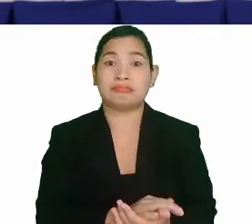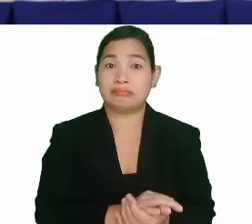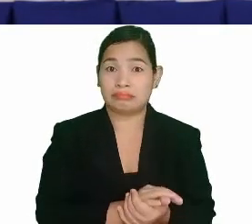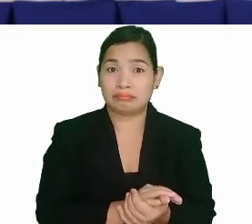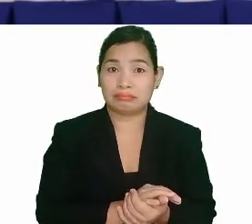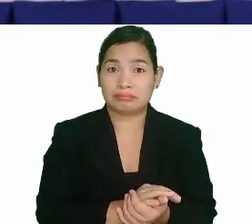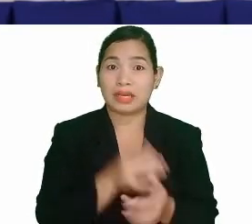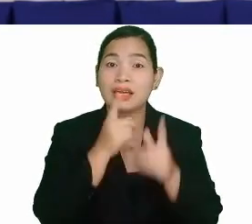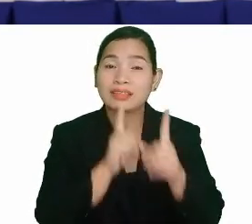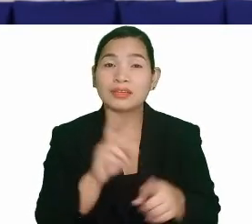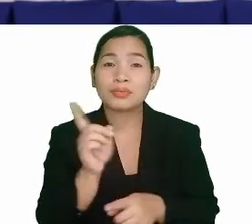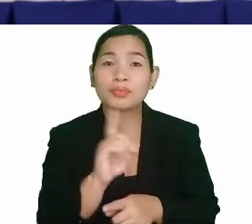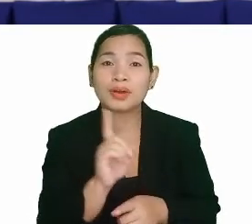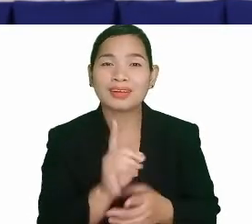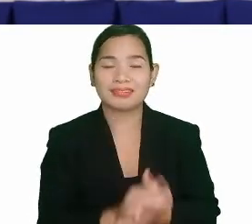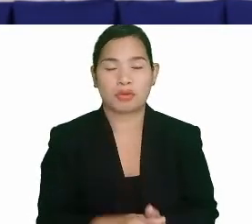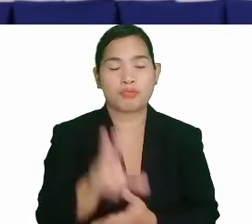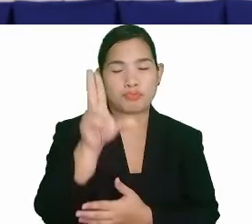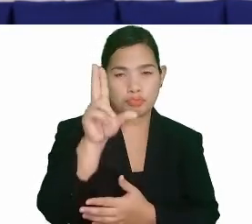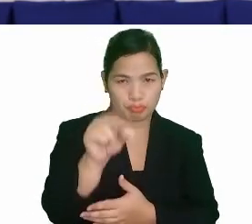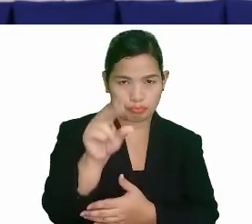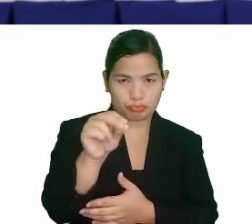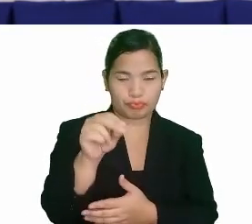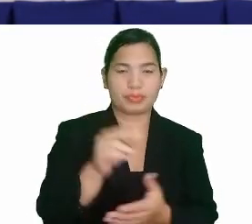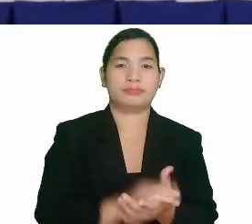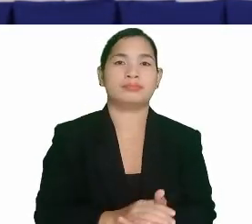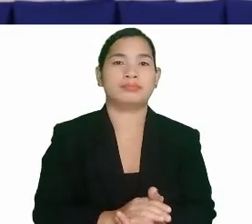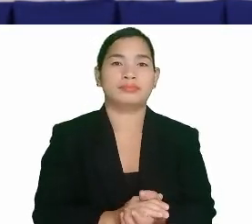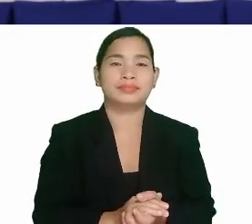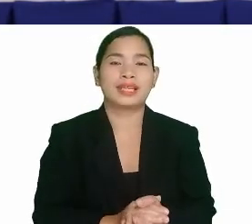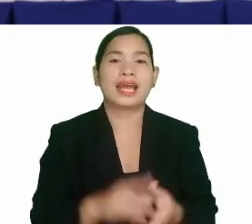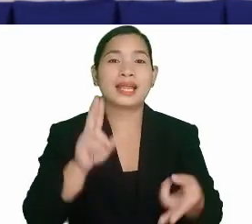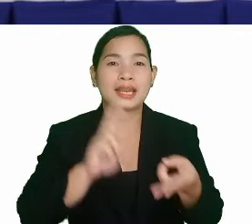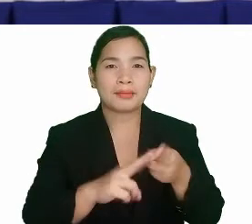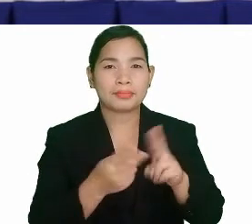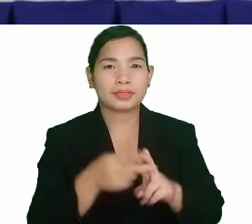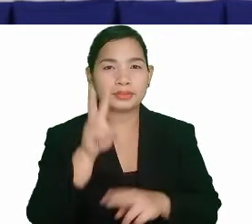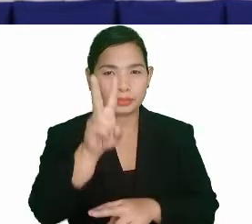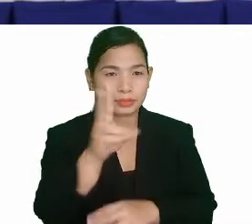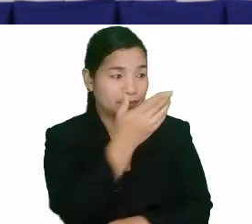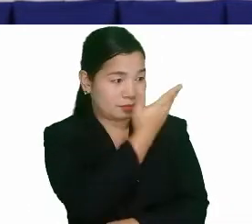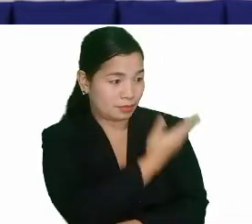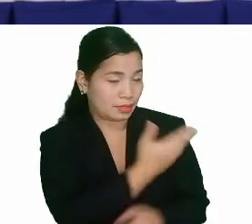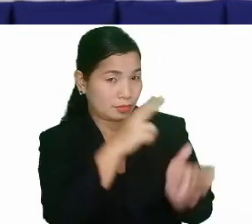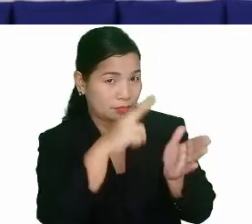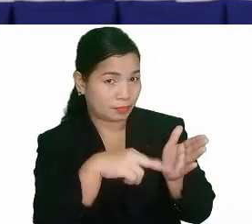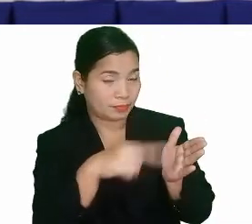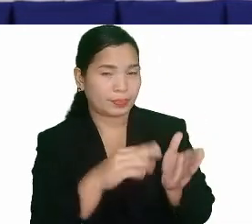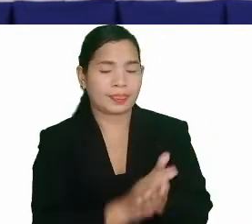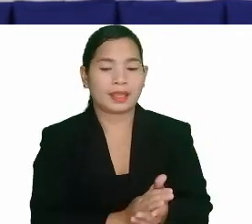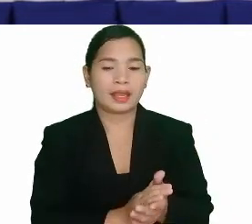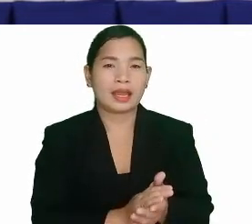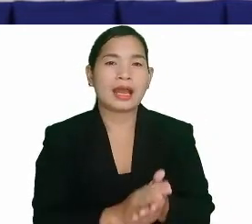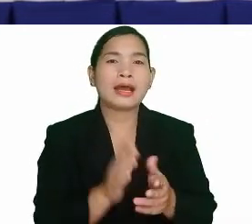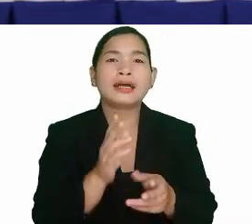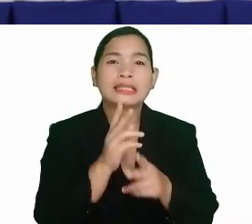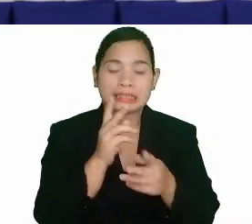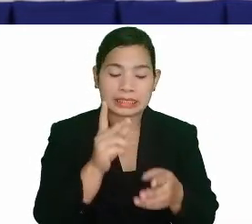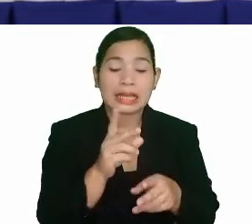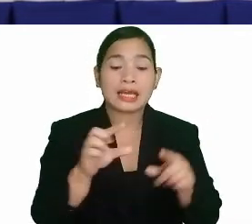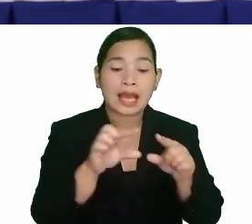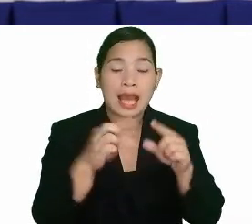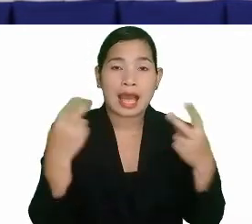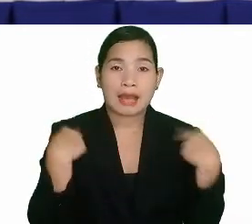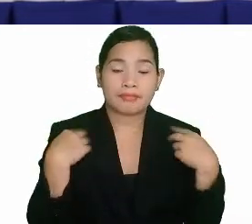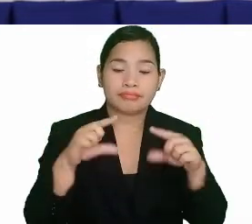The answer? No. Number 2. Secure the slide with stage